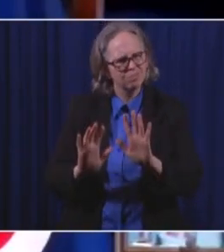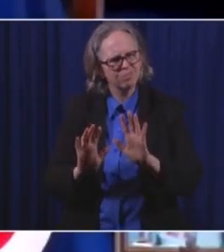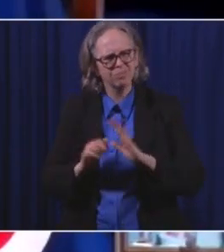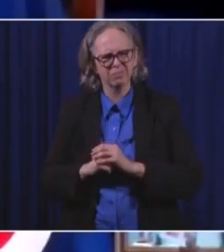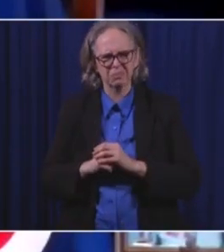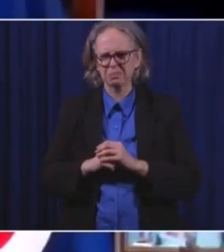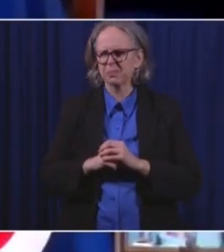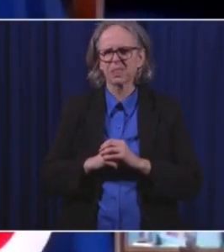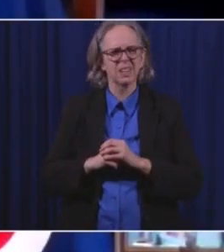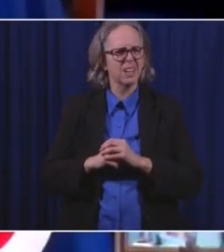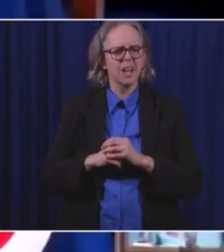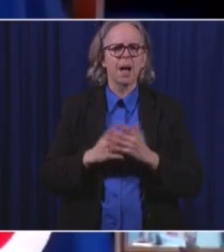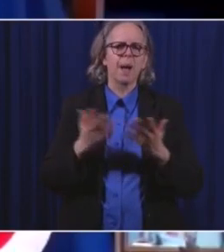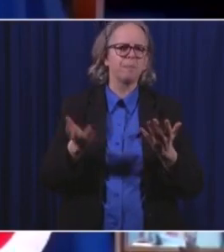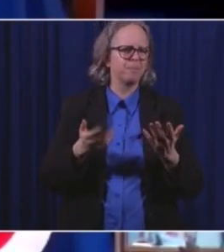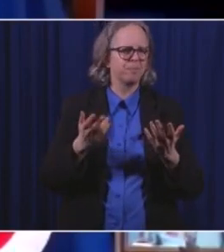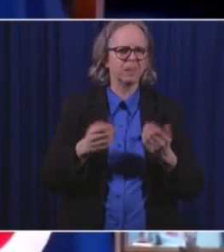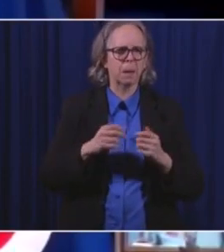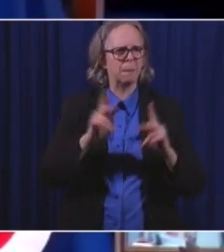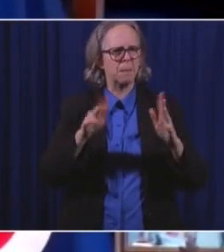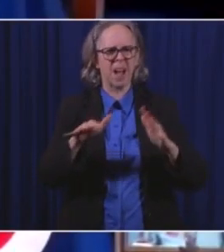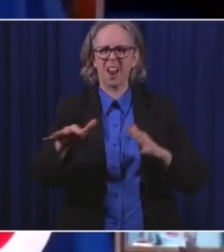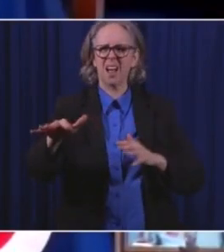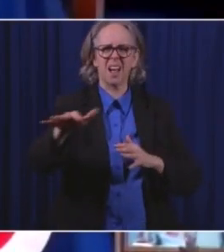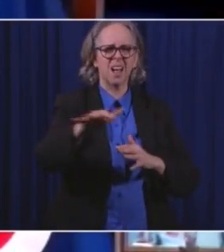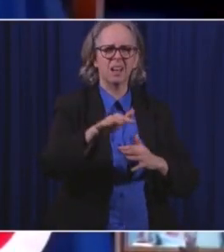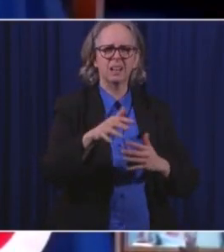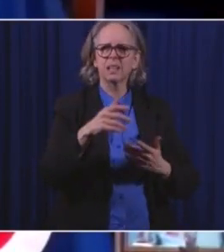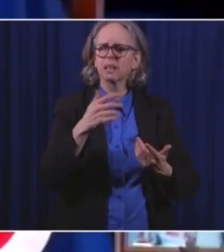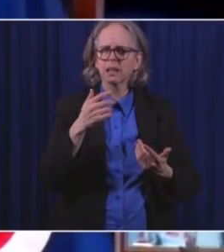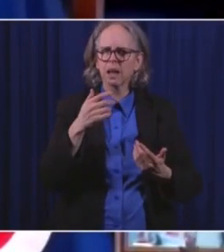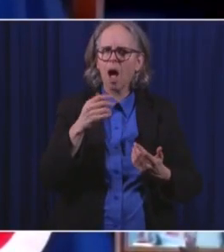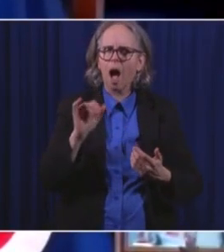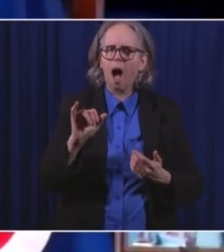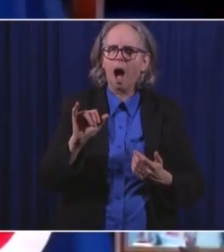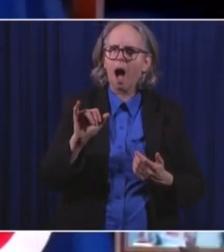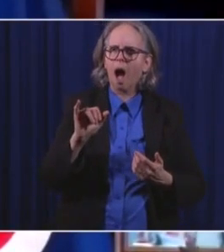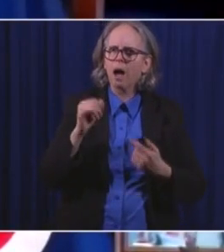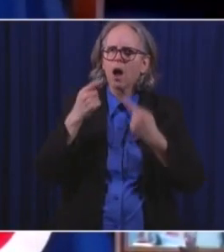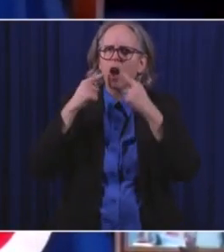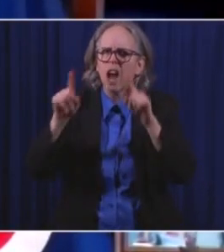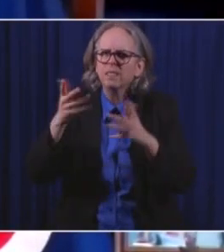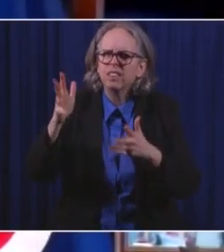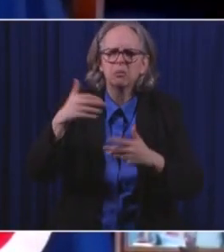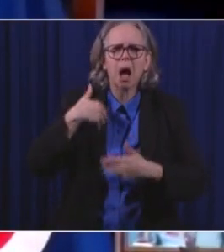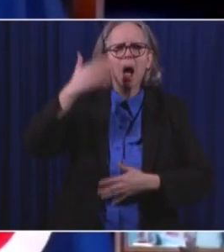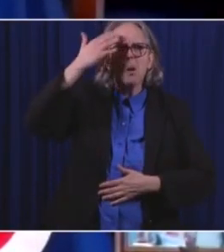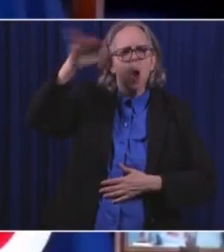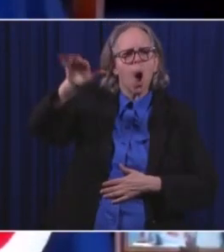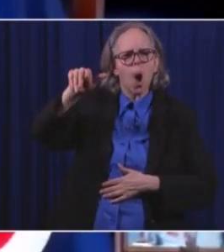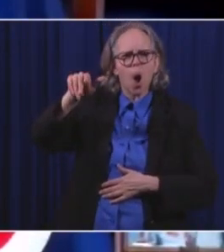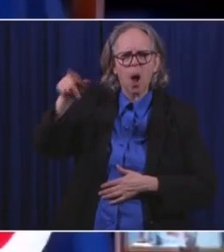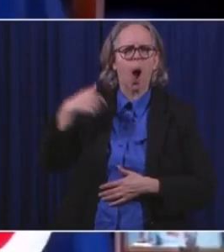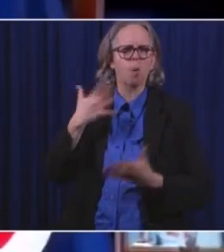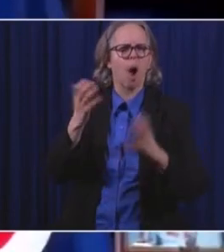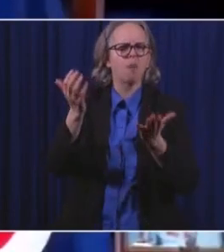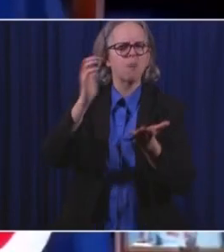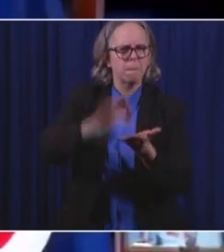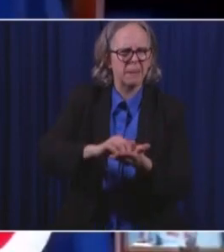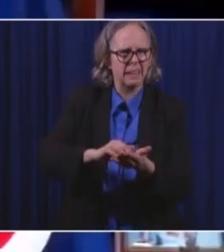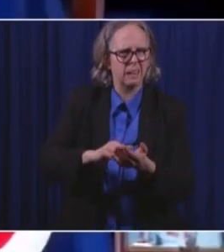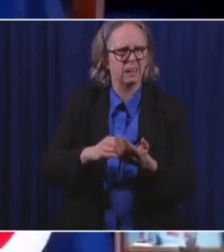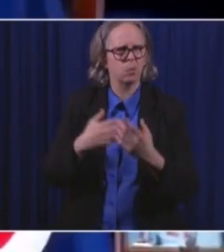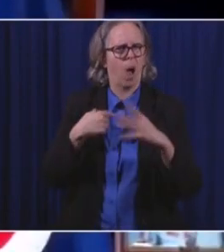in a lot of people's consciences, but two things that have happened that I'd like to highlight. First, the